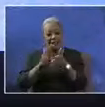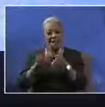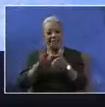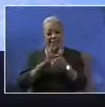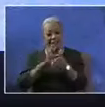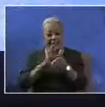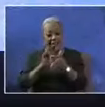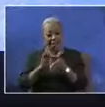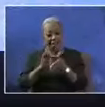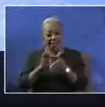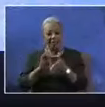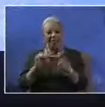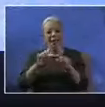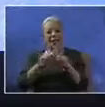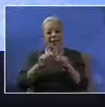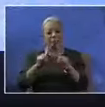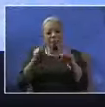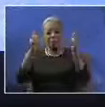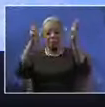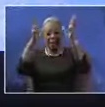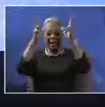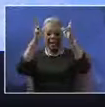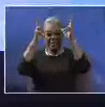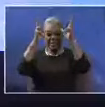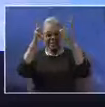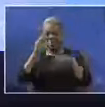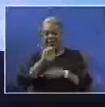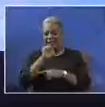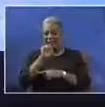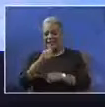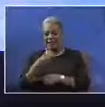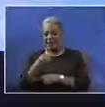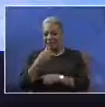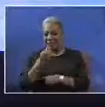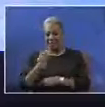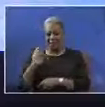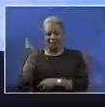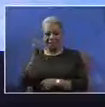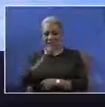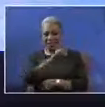us to do that which we are not inclined to do.